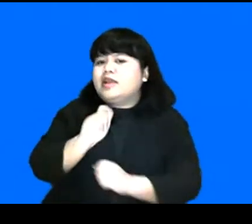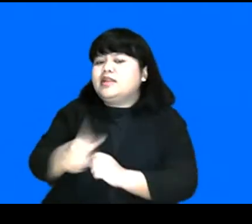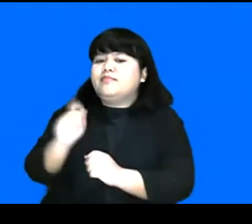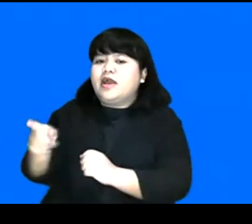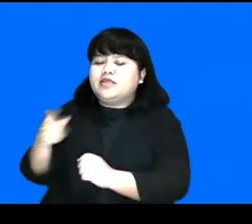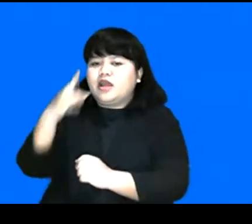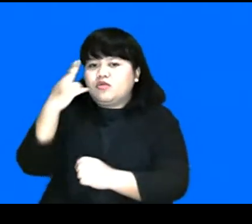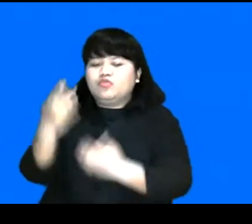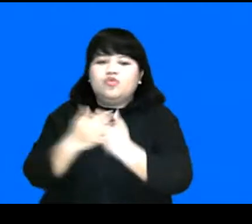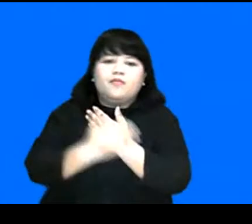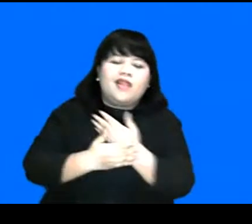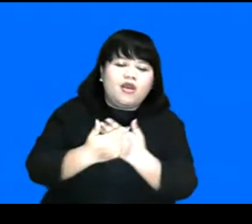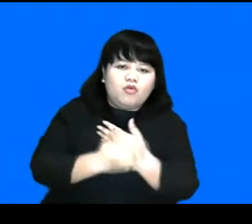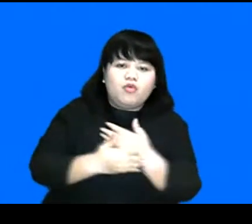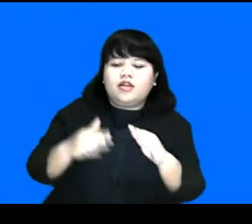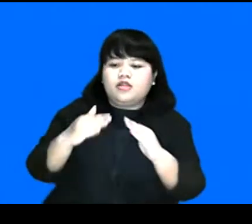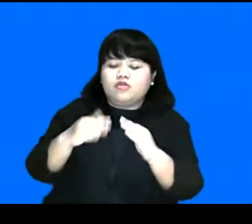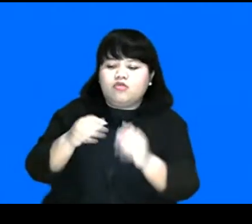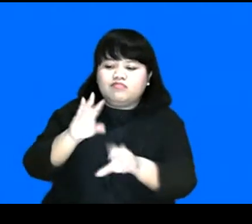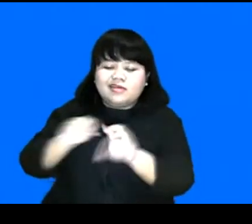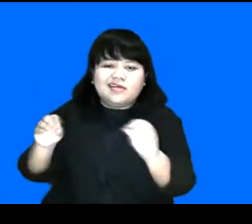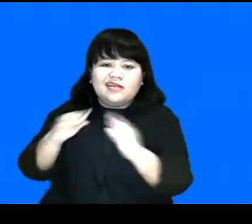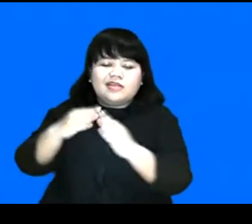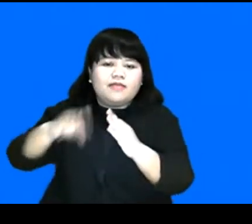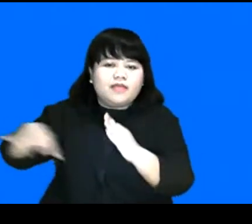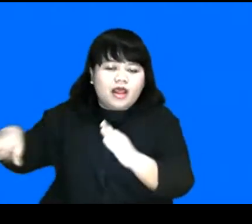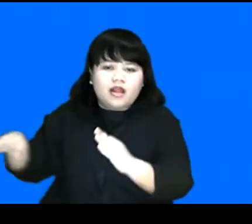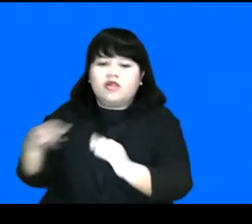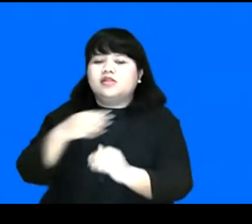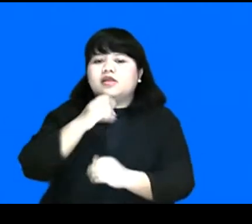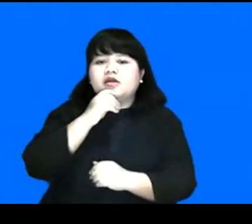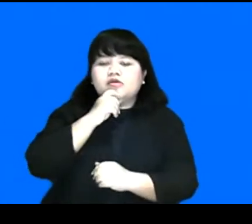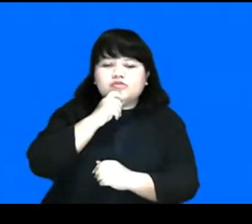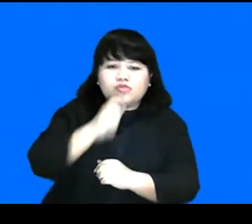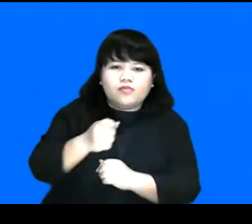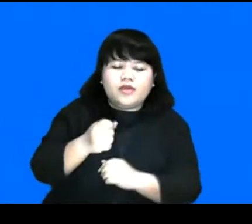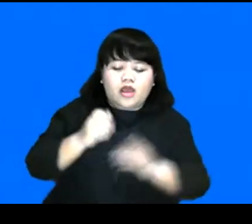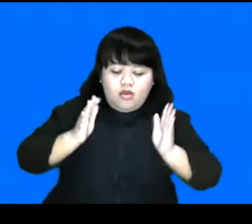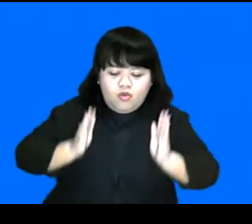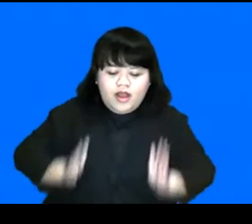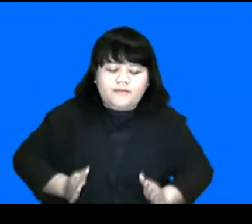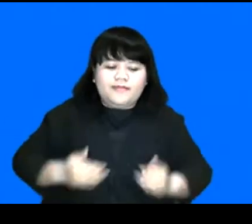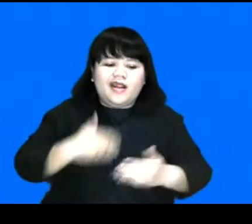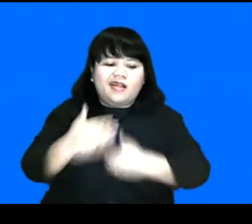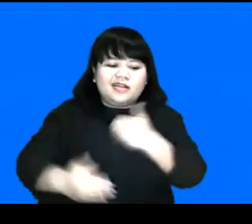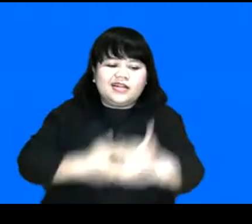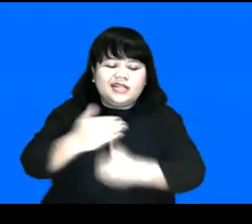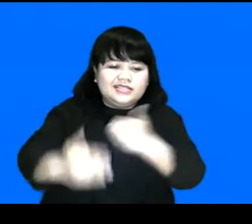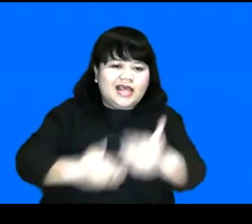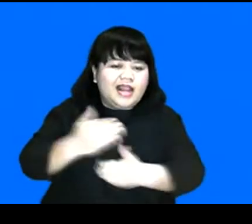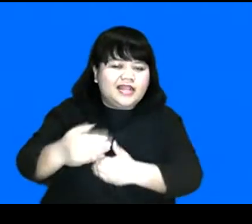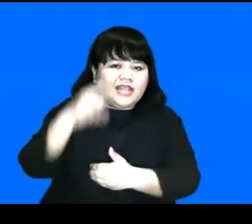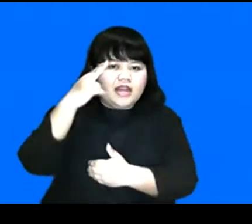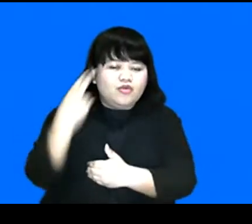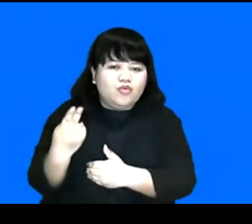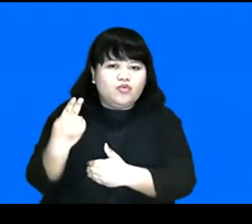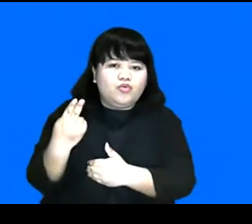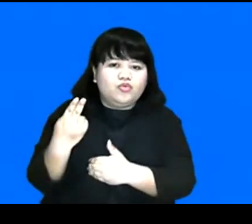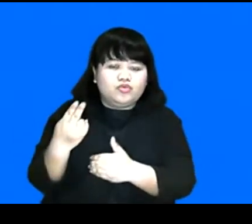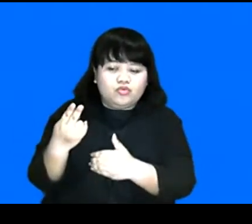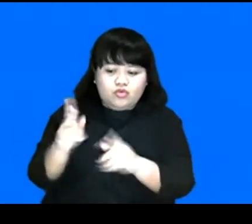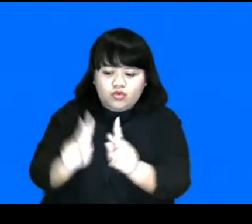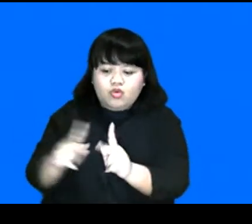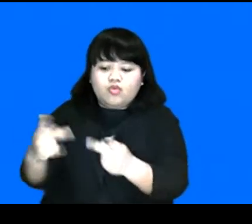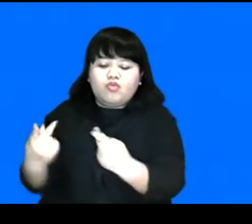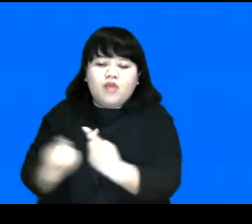acknowledgement of the role we play, not just within our families and our societal context, but in the